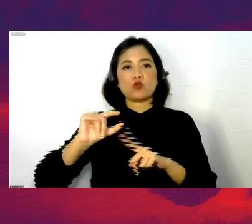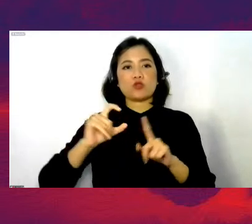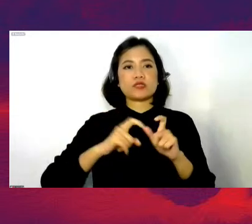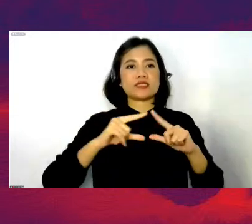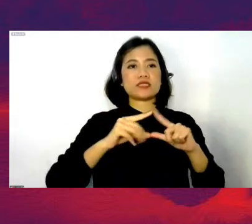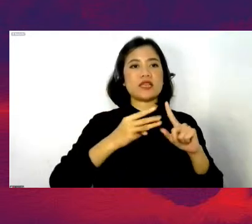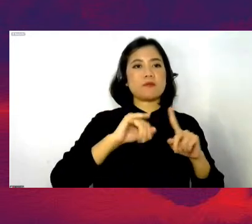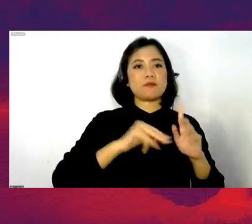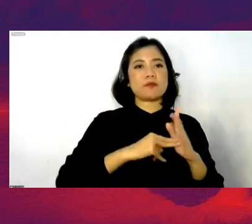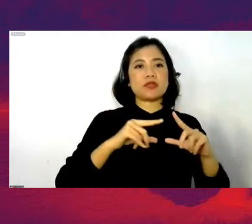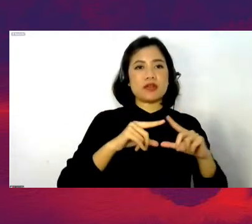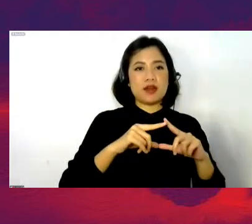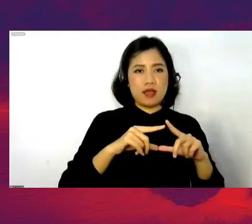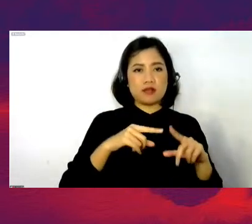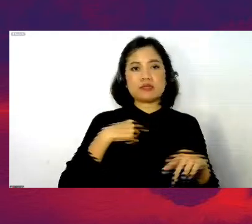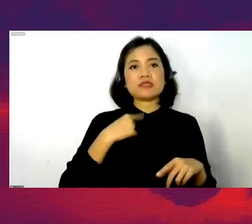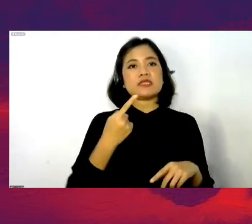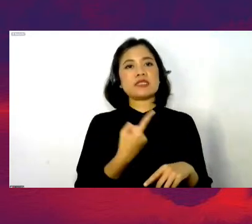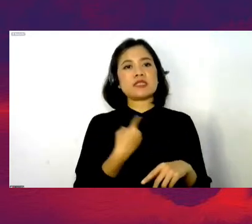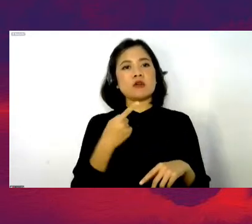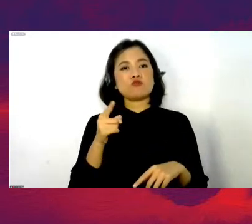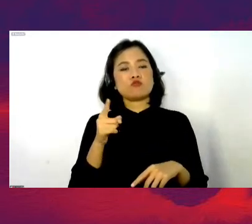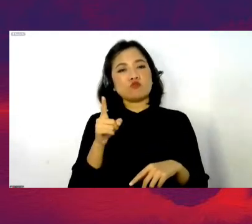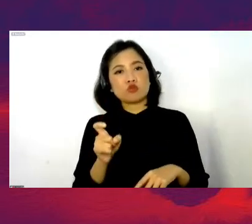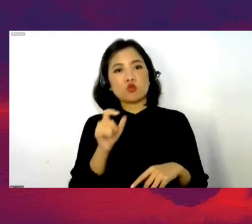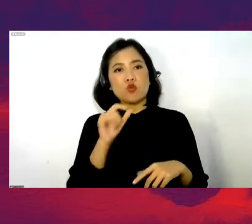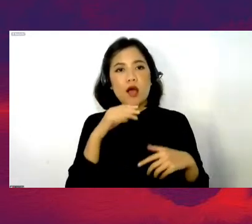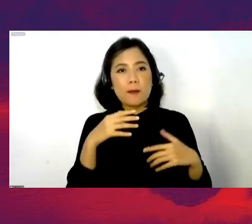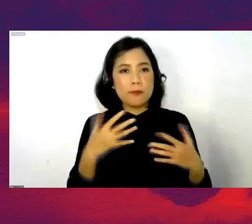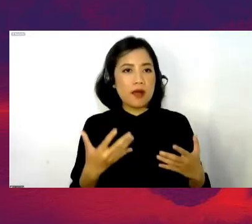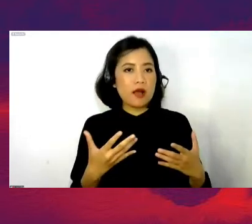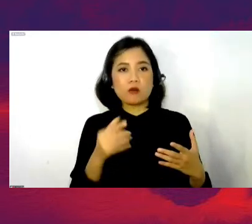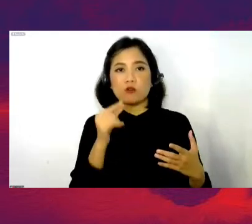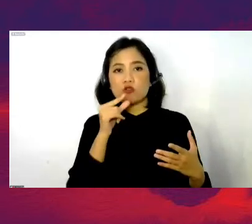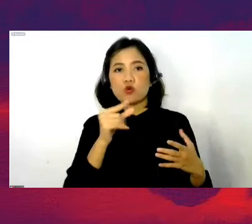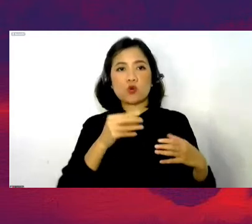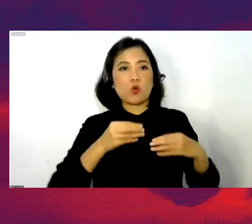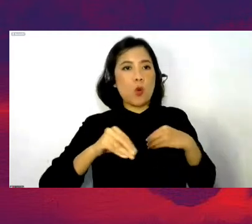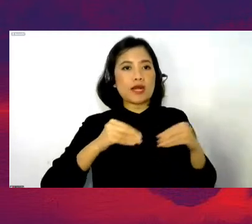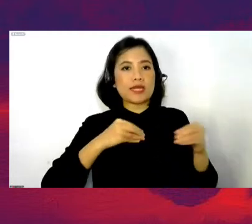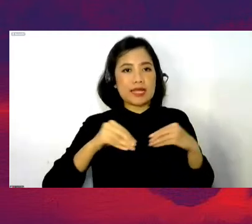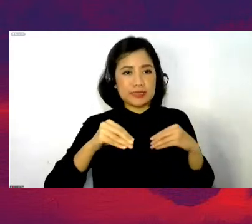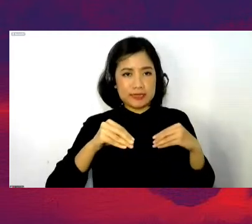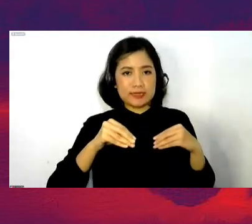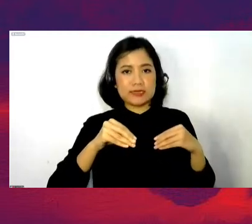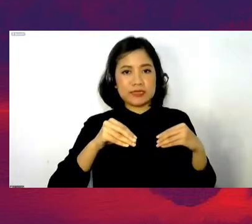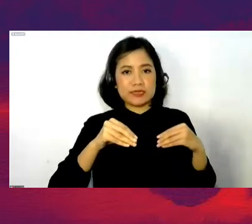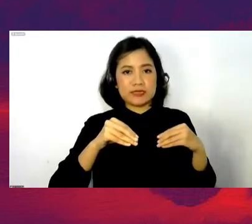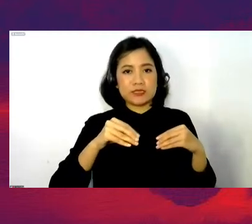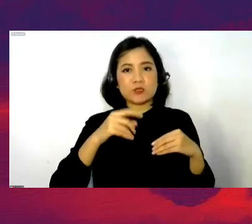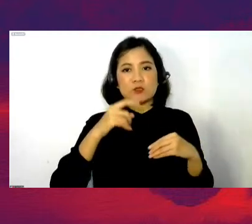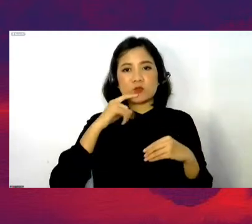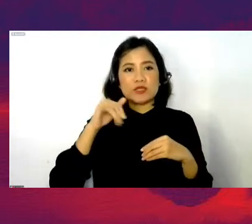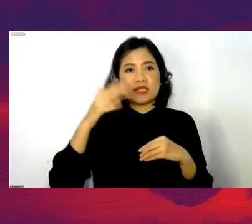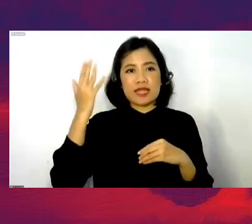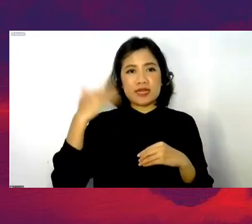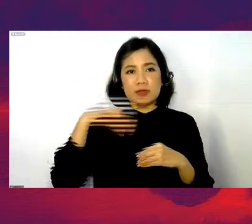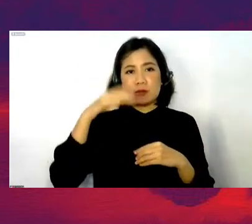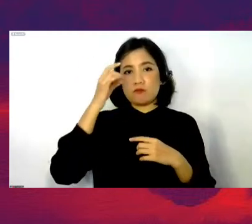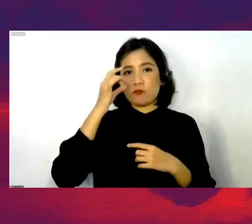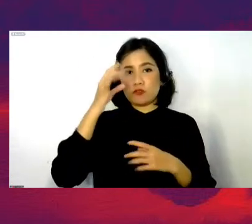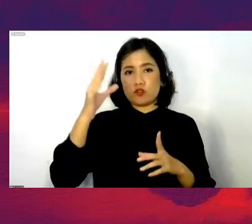colleagues with Professor Foster. What do you see of what have been done by Indonesia in the major system